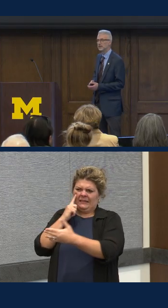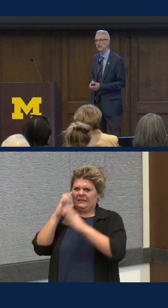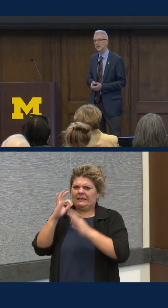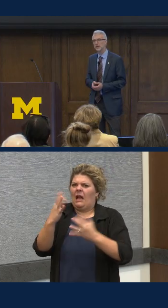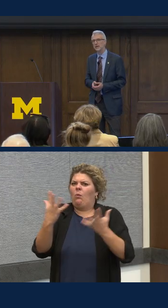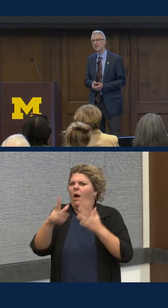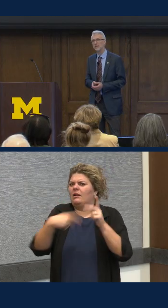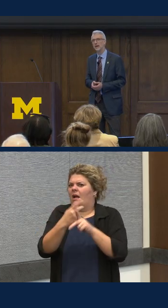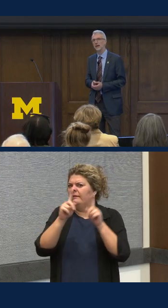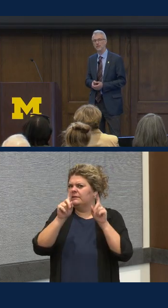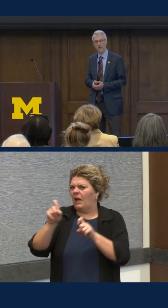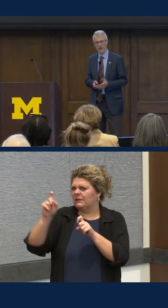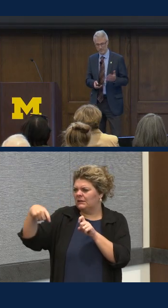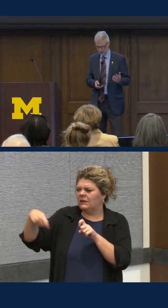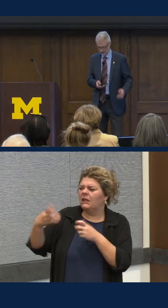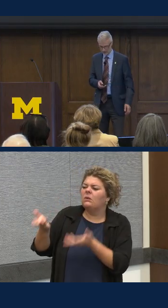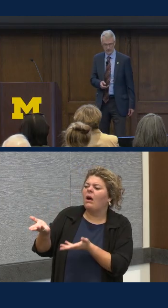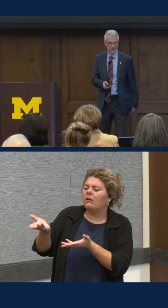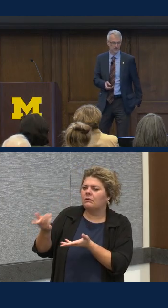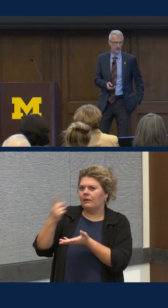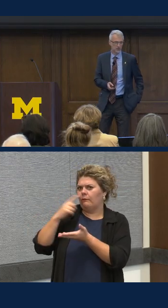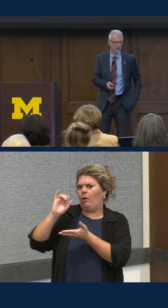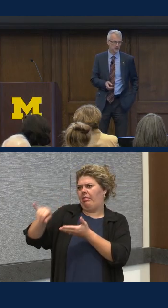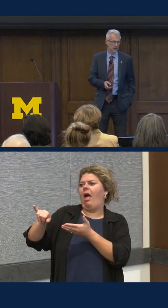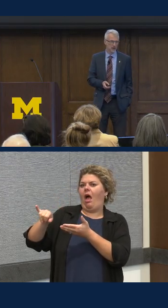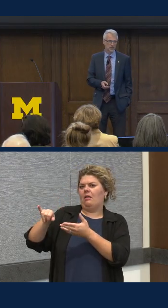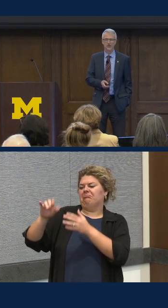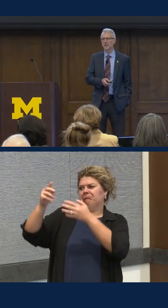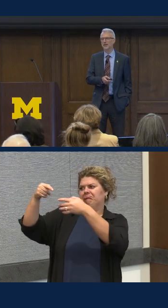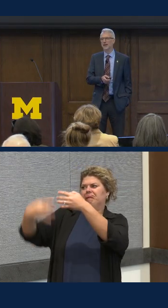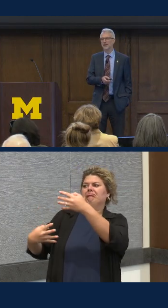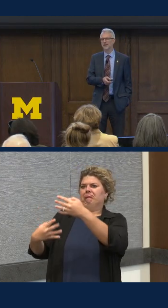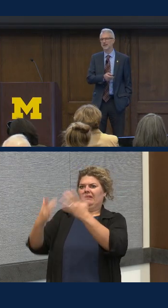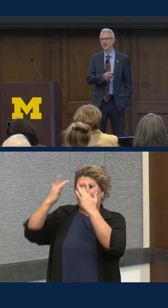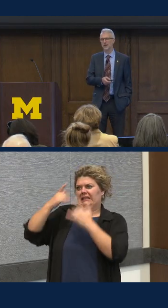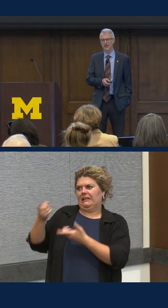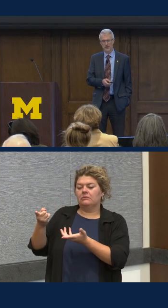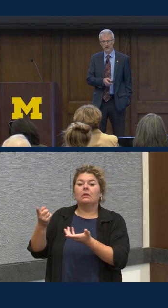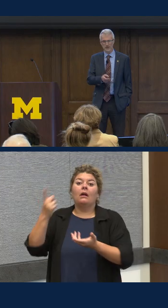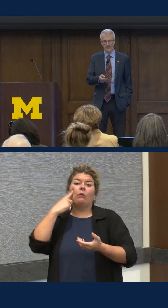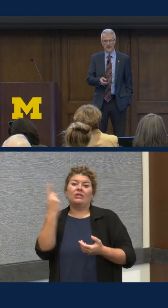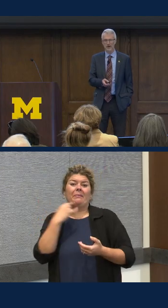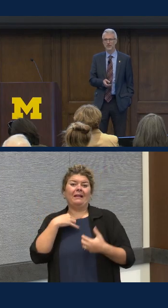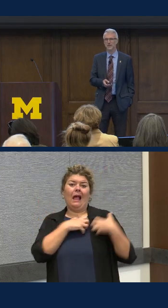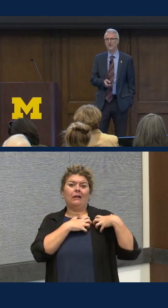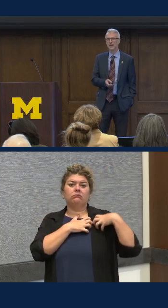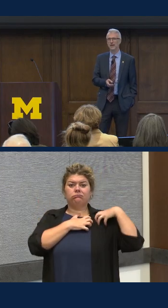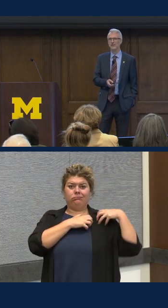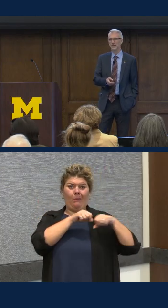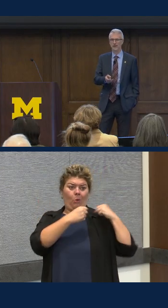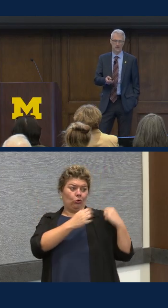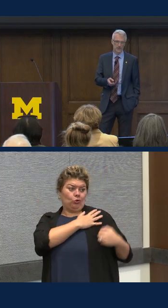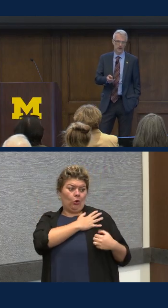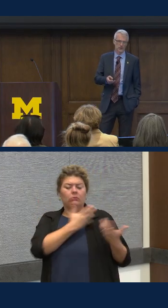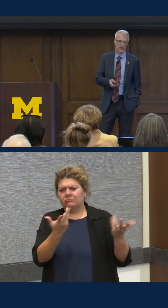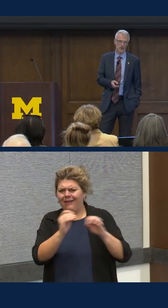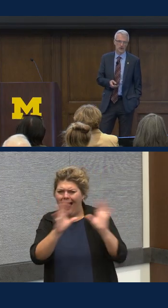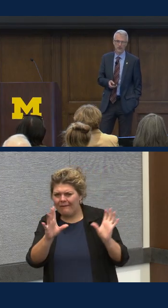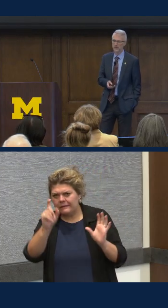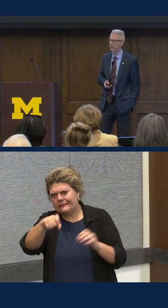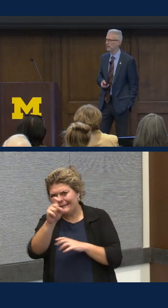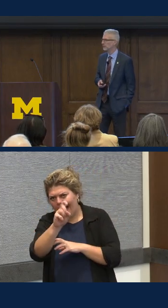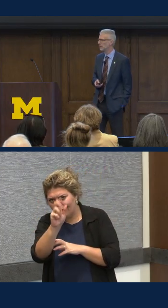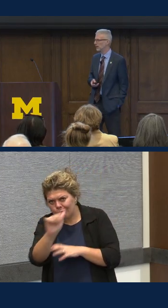tests should be made for a given set of symptoms. For something like a dislocated shoulder, it's very obvious you need an X-ray to find out